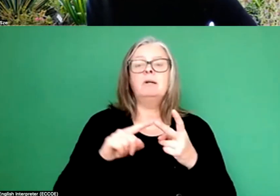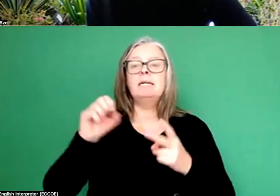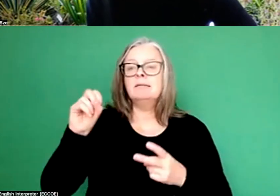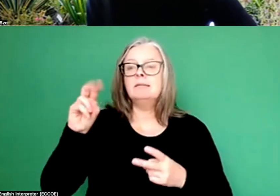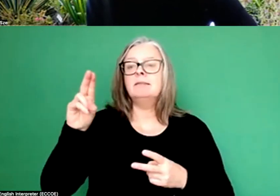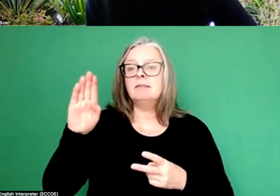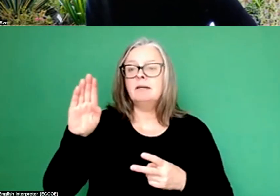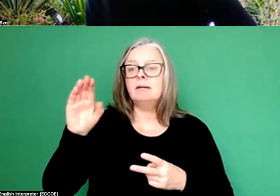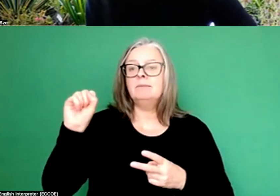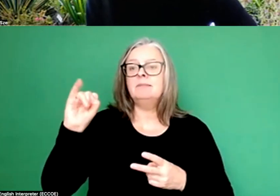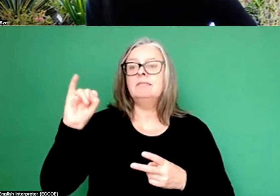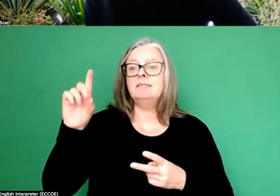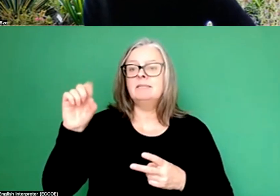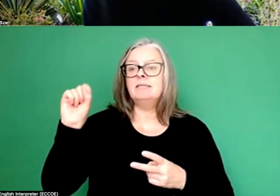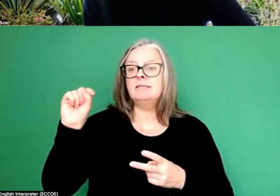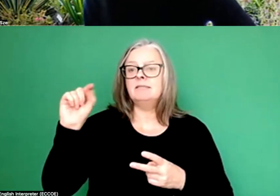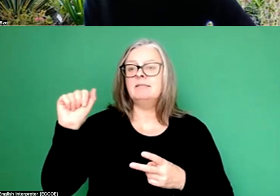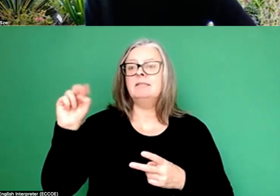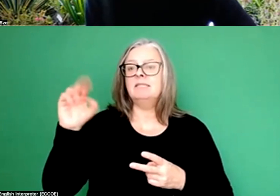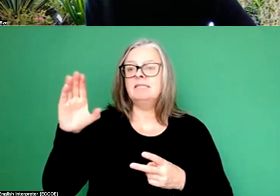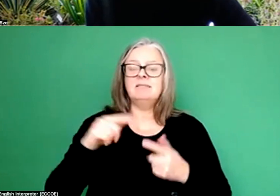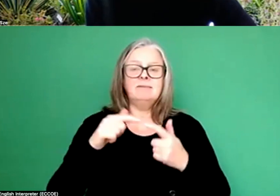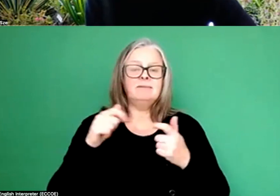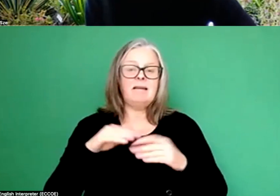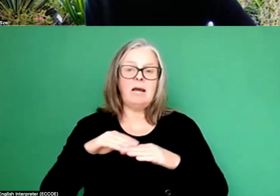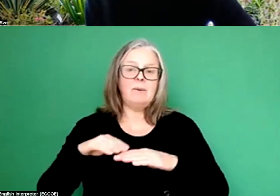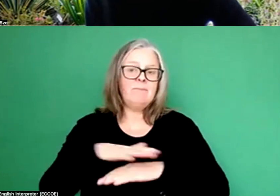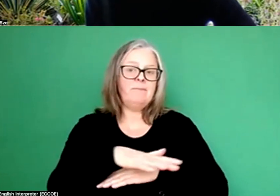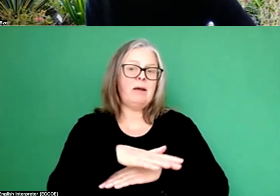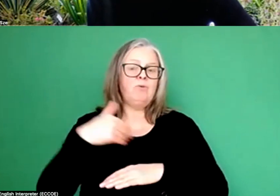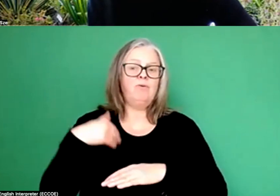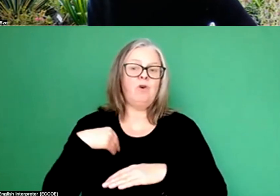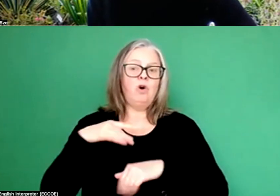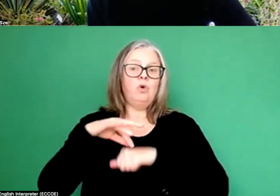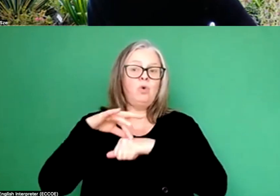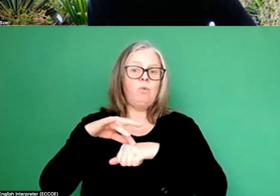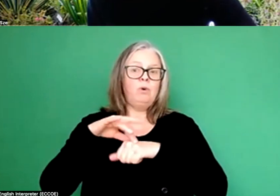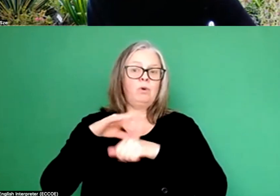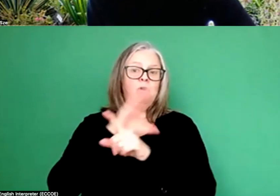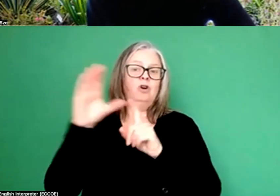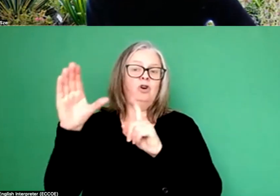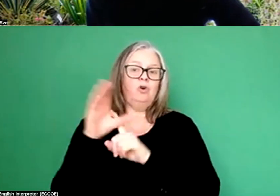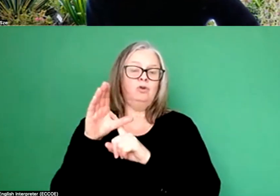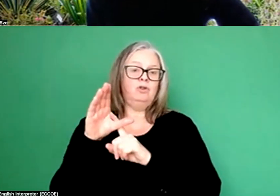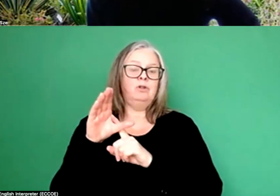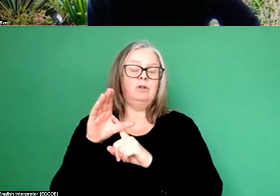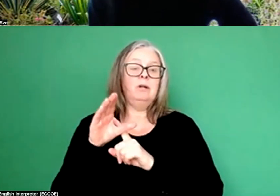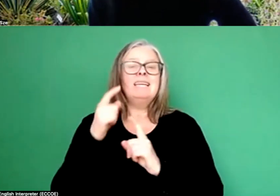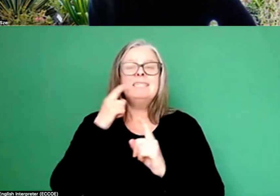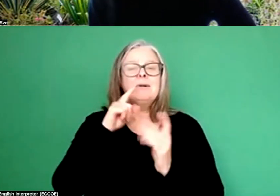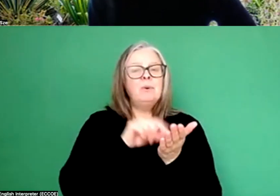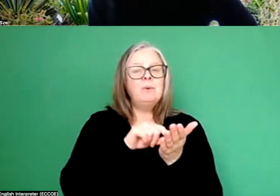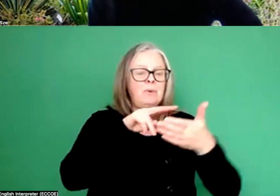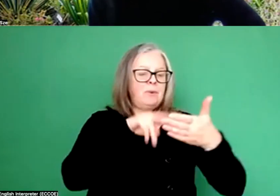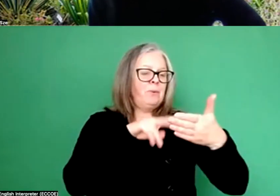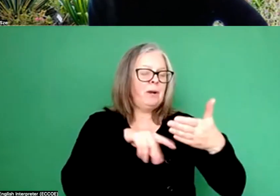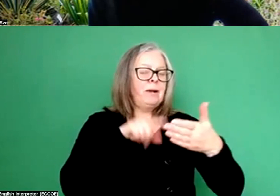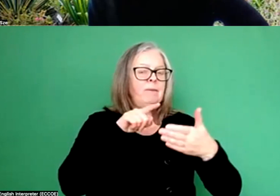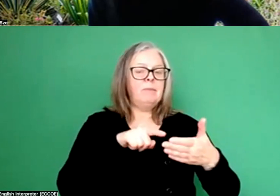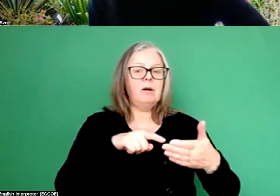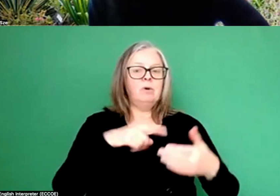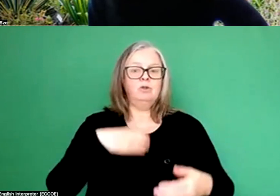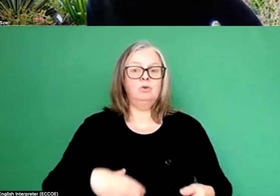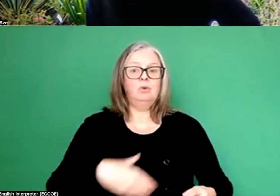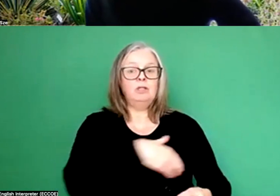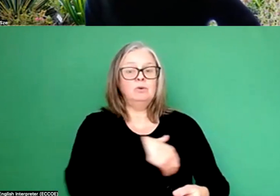on. so I think, you know, there's a lot of stuff that has to be on the table, but the idea, you know, I was read just reading in the paper the other day about Switzerland. You know,